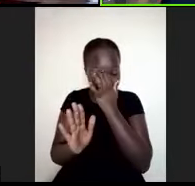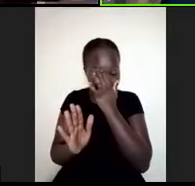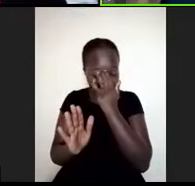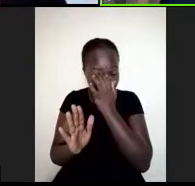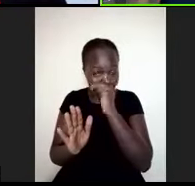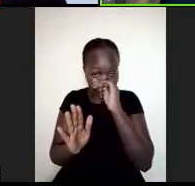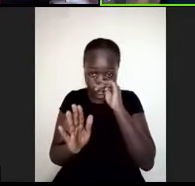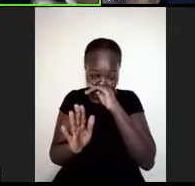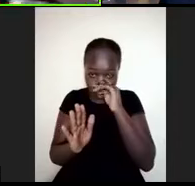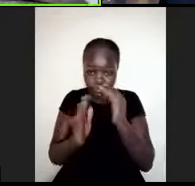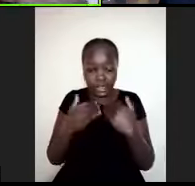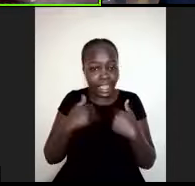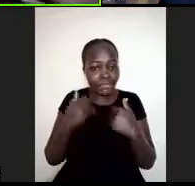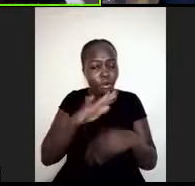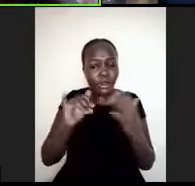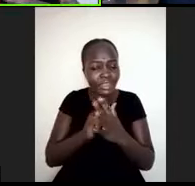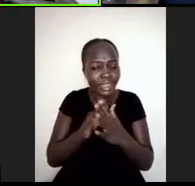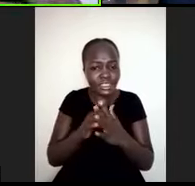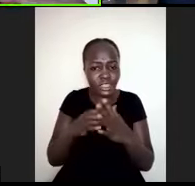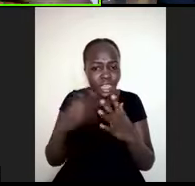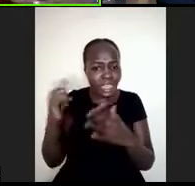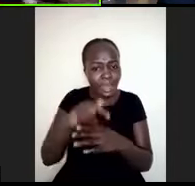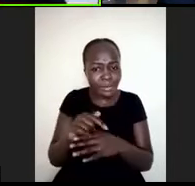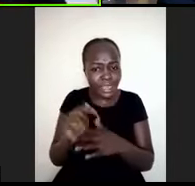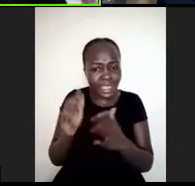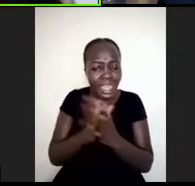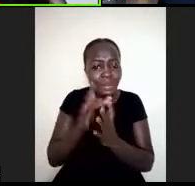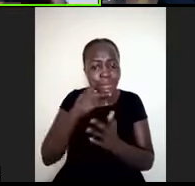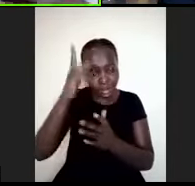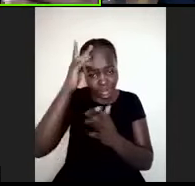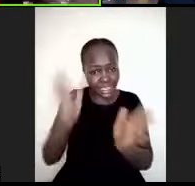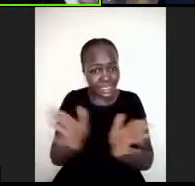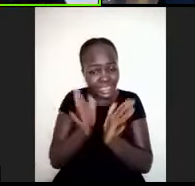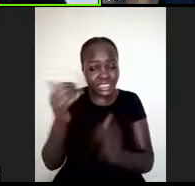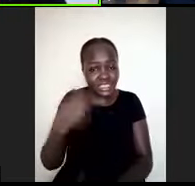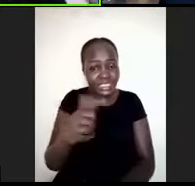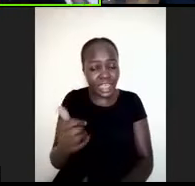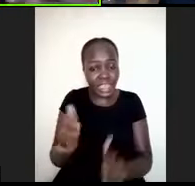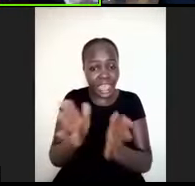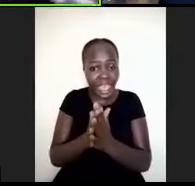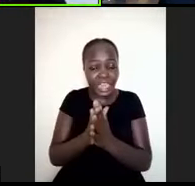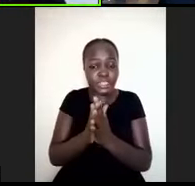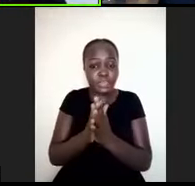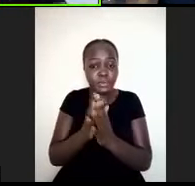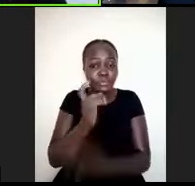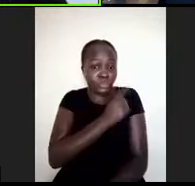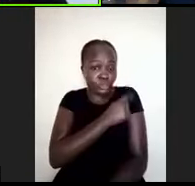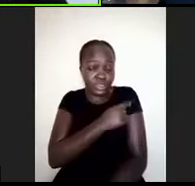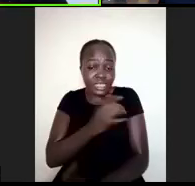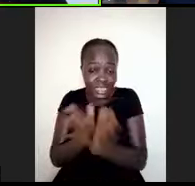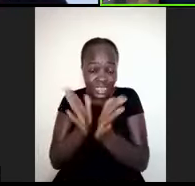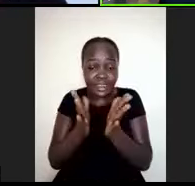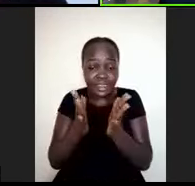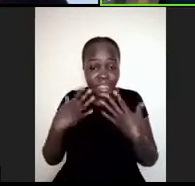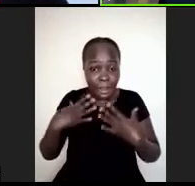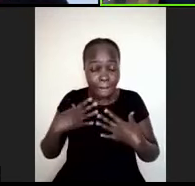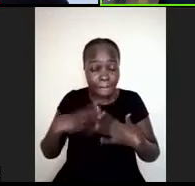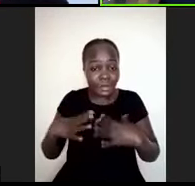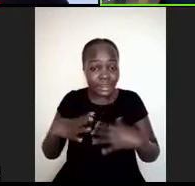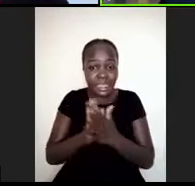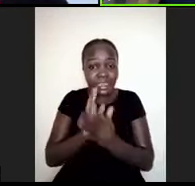around, and of course, parents encouraging one another, and experts encouraging parents that we need to talk to our children about